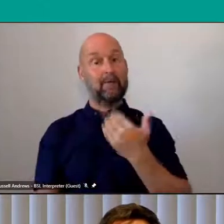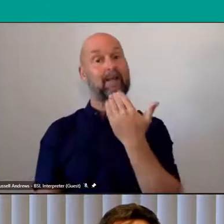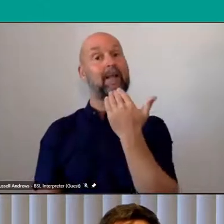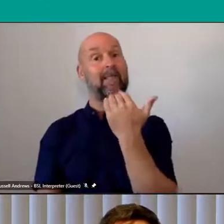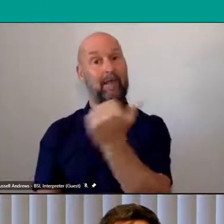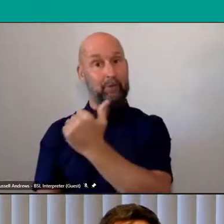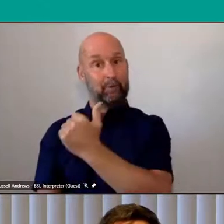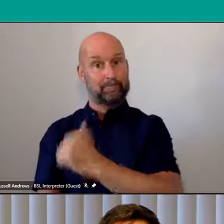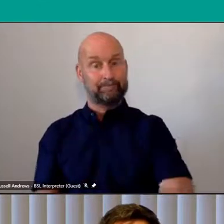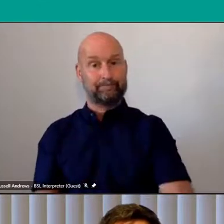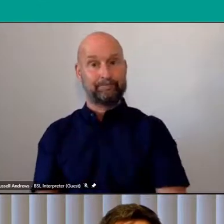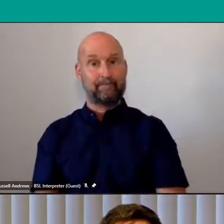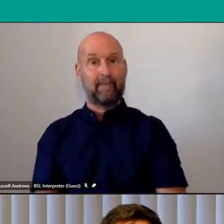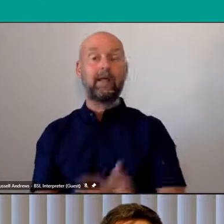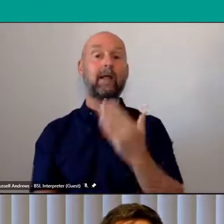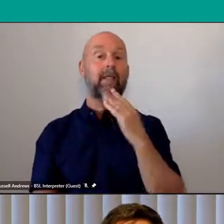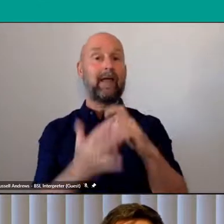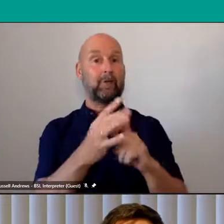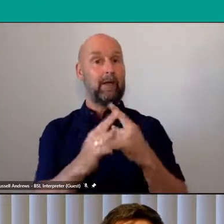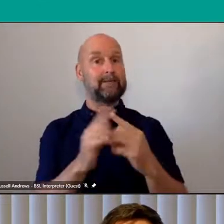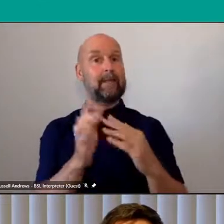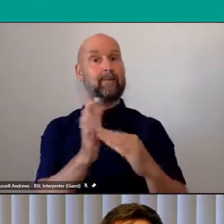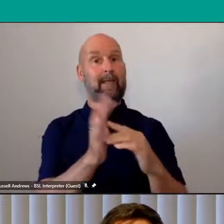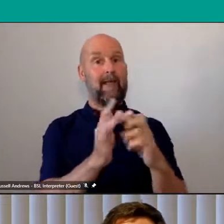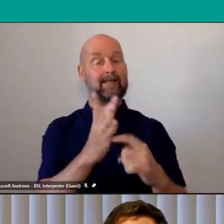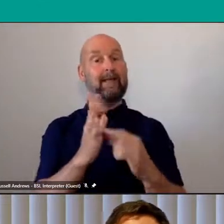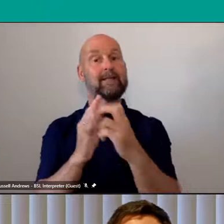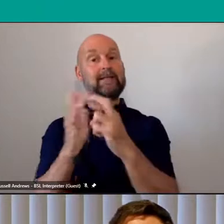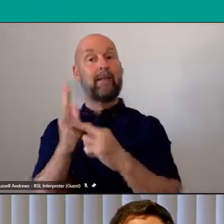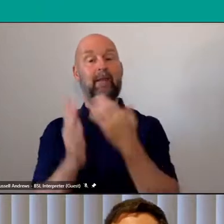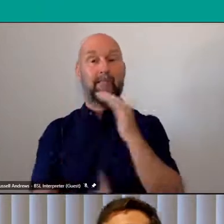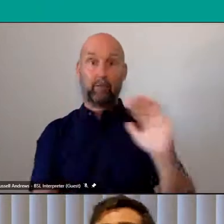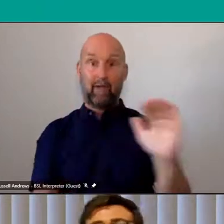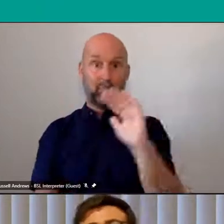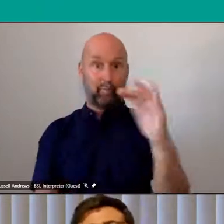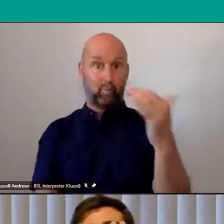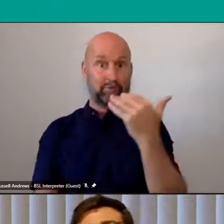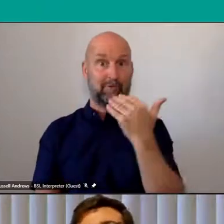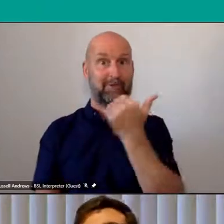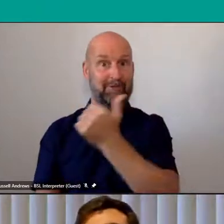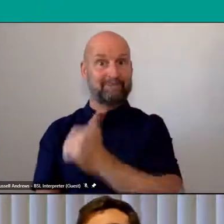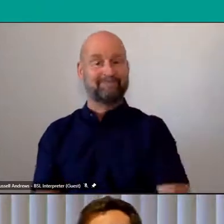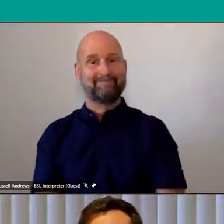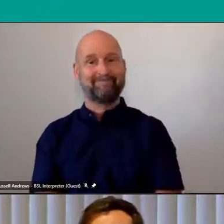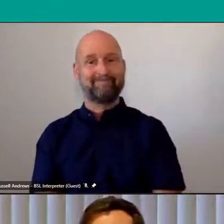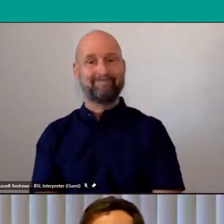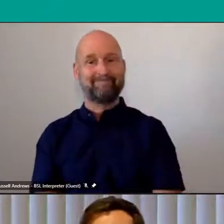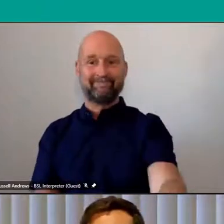Thank you. Thanks Kate, thanks Miatta, Simon, thank you everyone. Thank you.